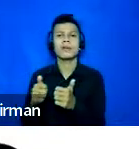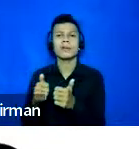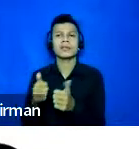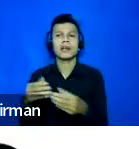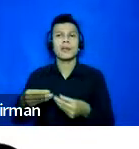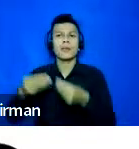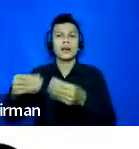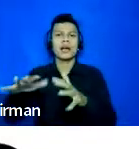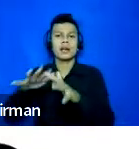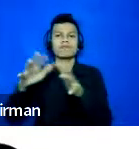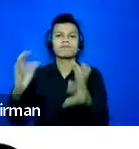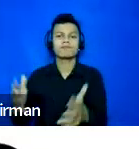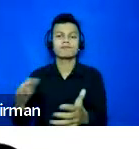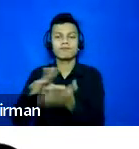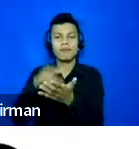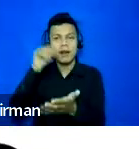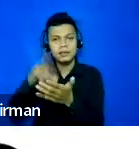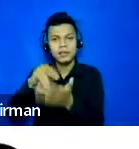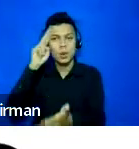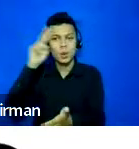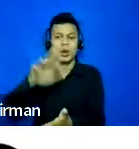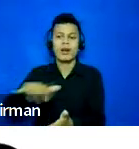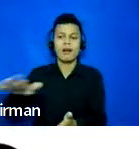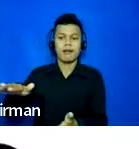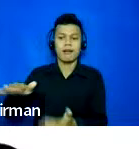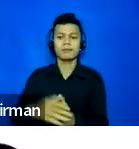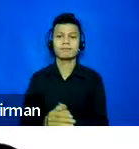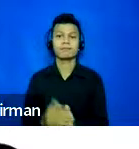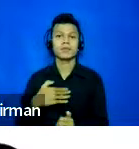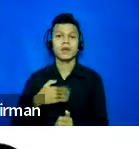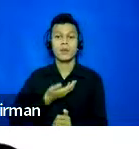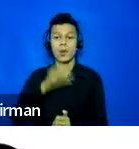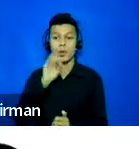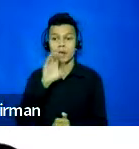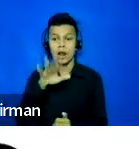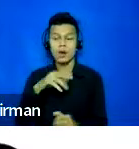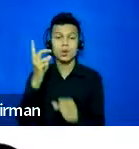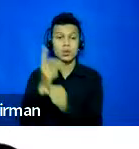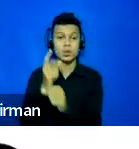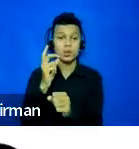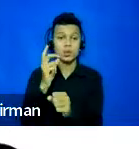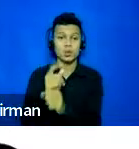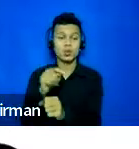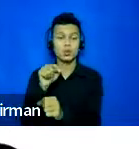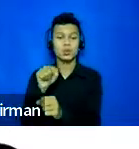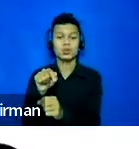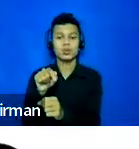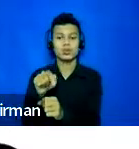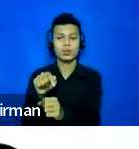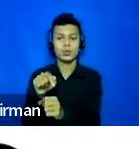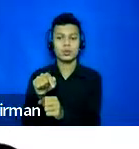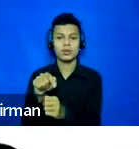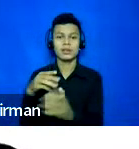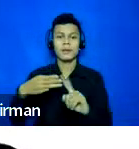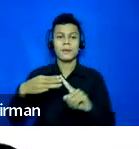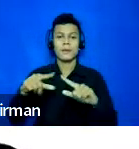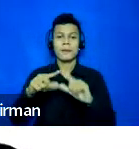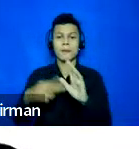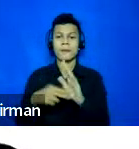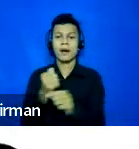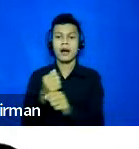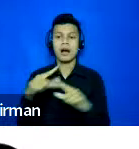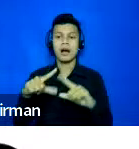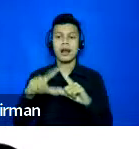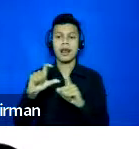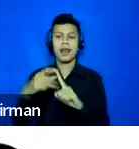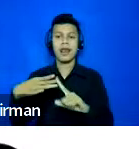to mention that the teachers in Cox's Bazar in Bangladesh used the Learning Passport, which